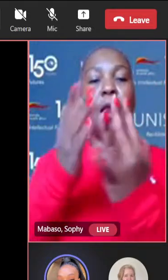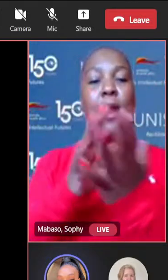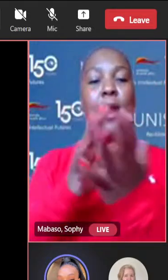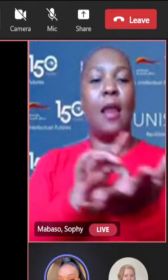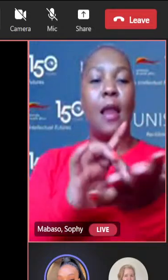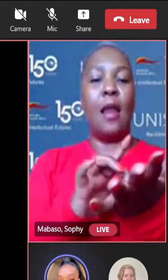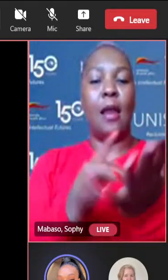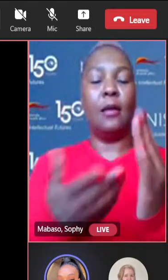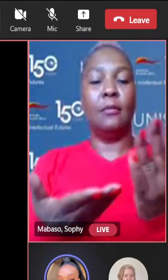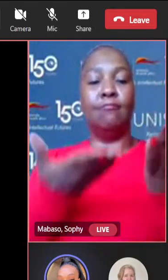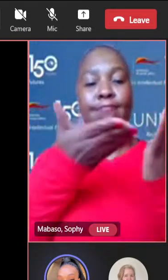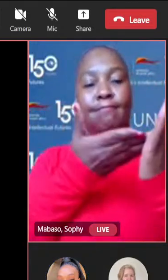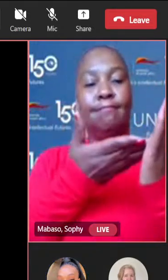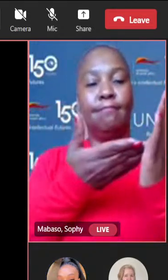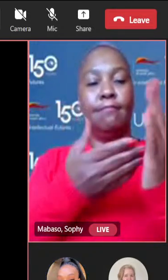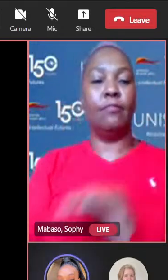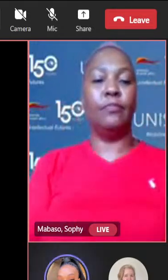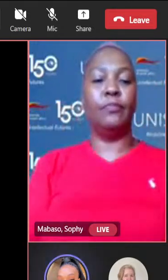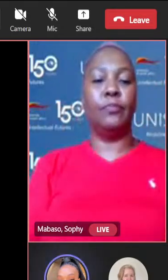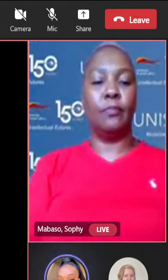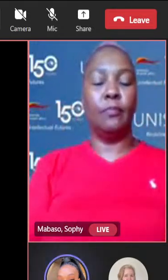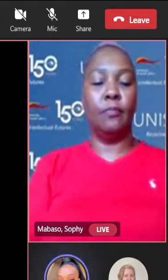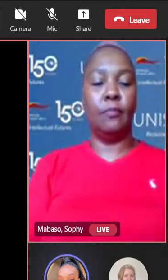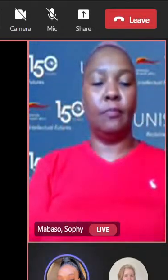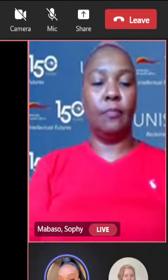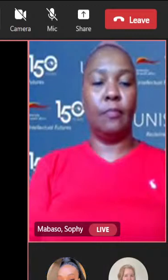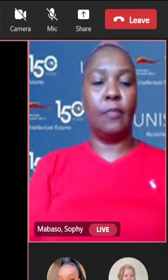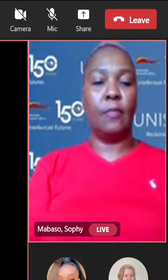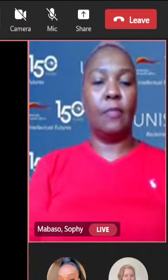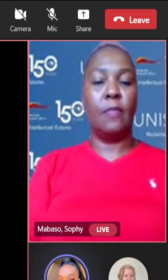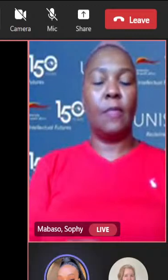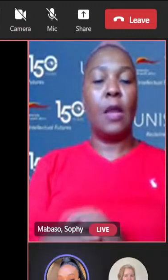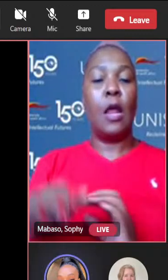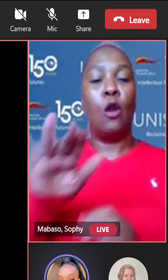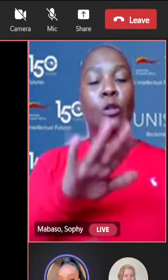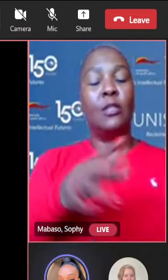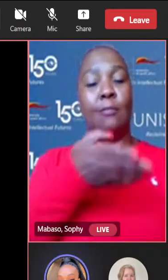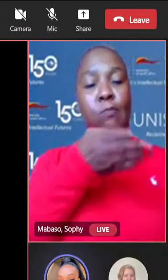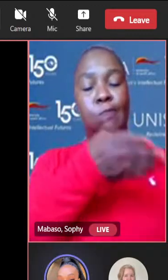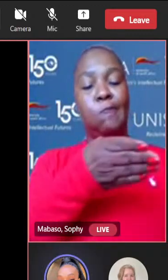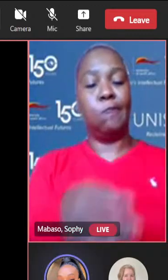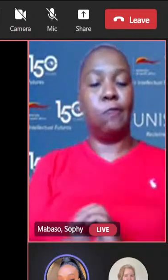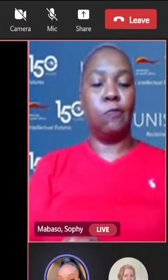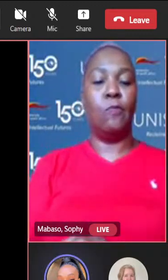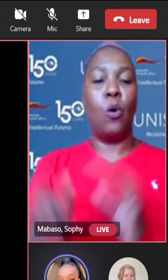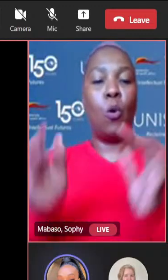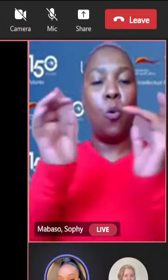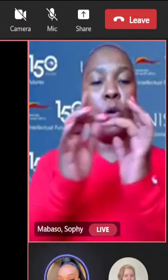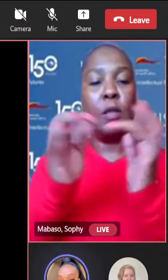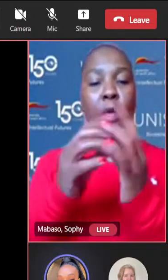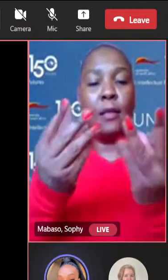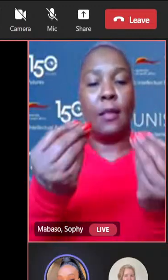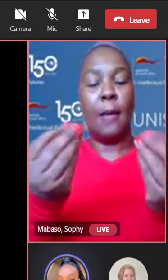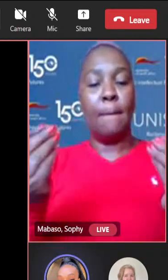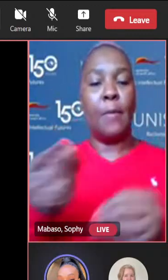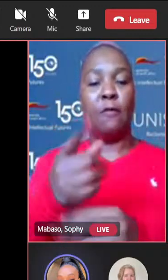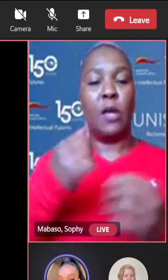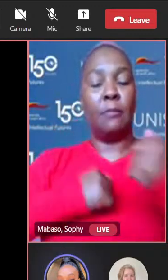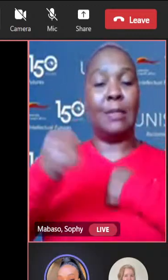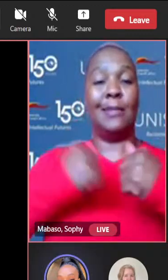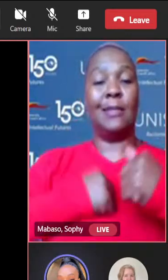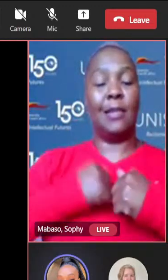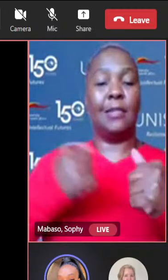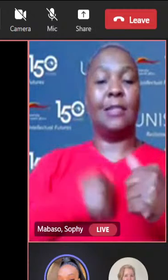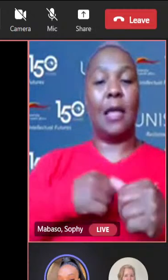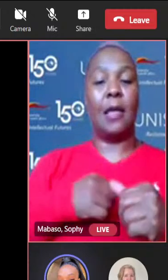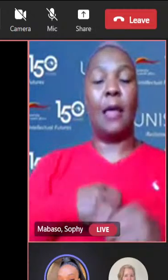listed with the location, the contact numbers of the administrators and